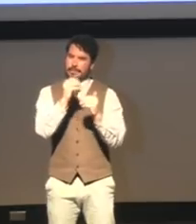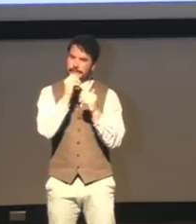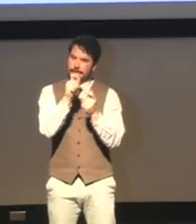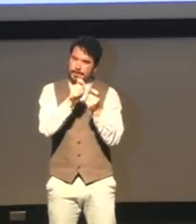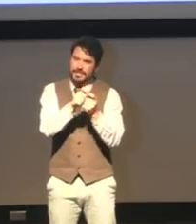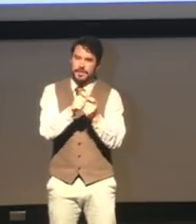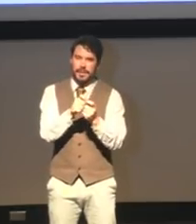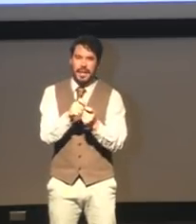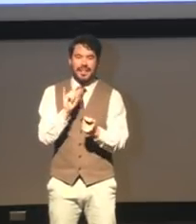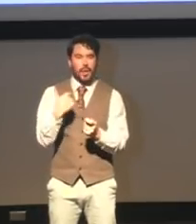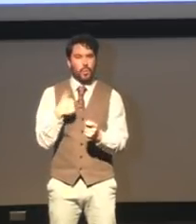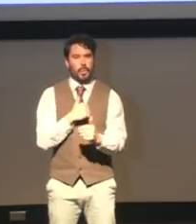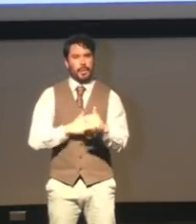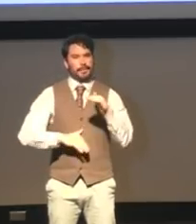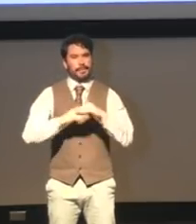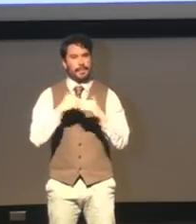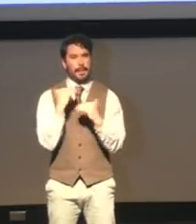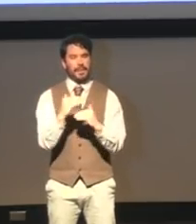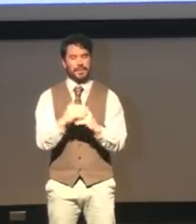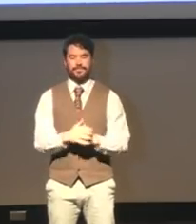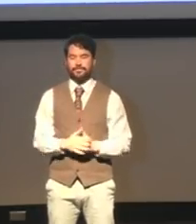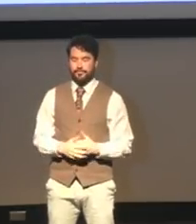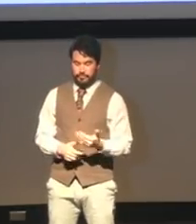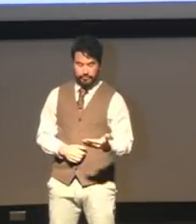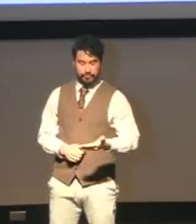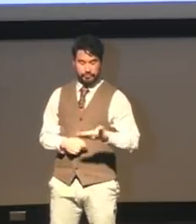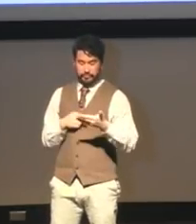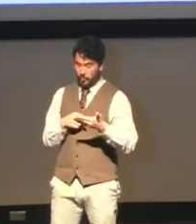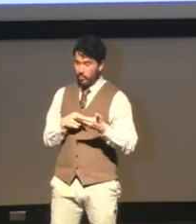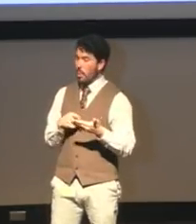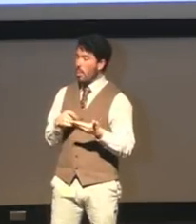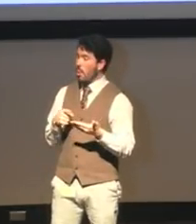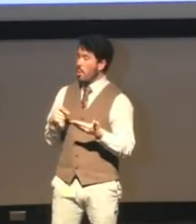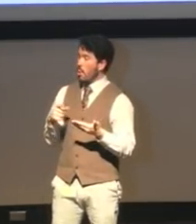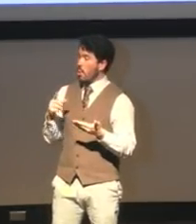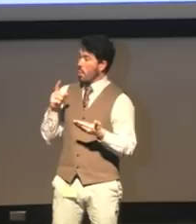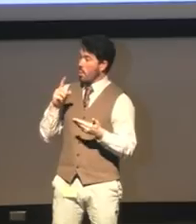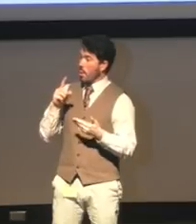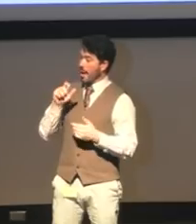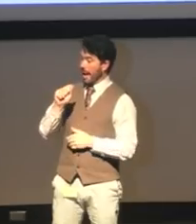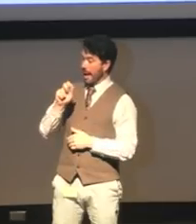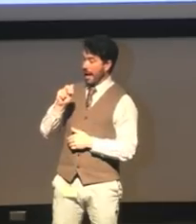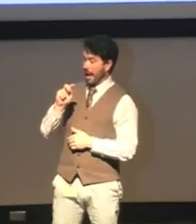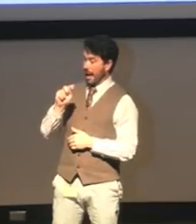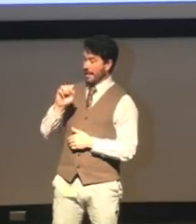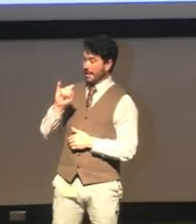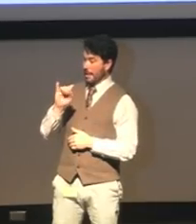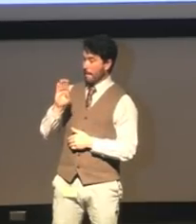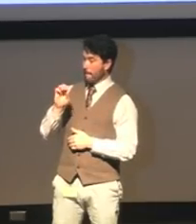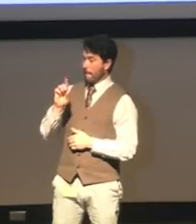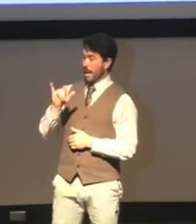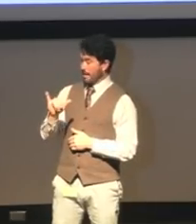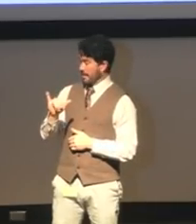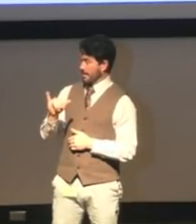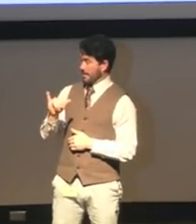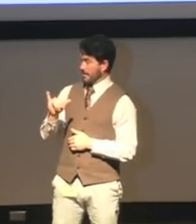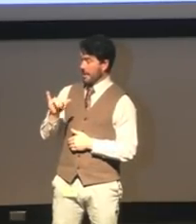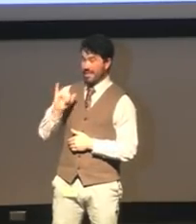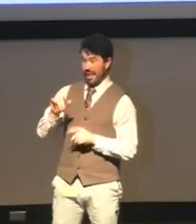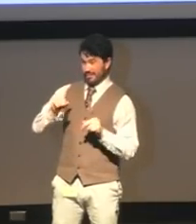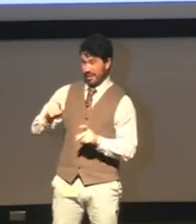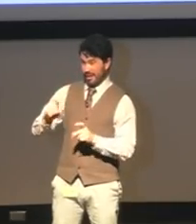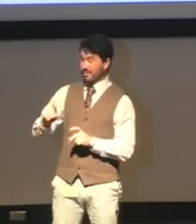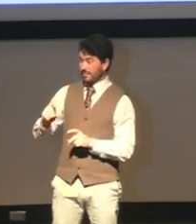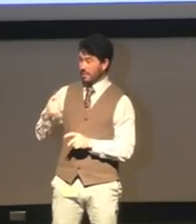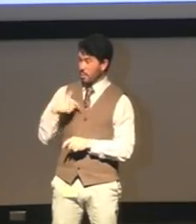So I think this one is helpful to reinforce, which is, will antibody testing begin for employees so we can safely volunteer for front